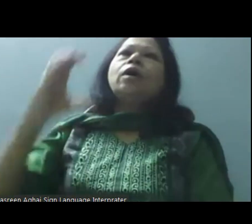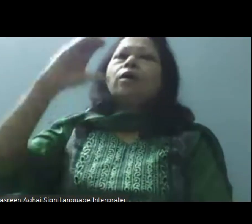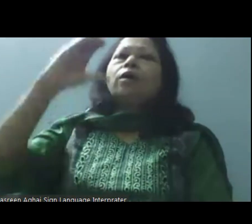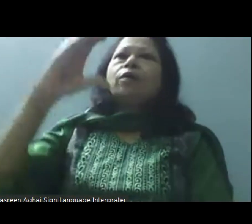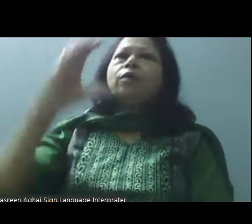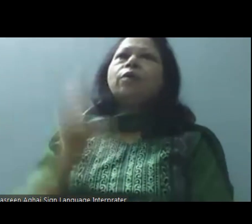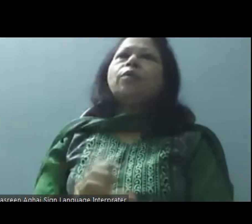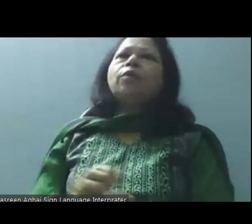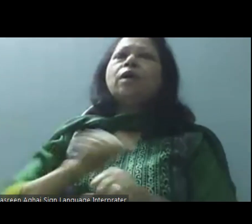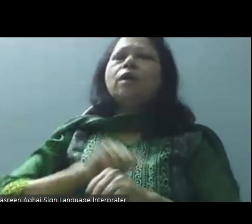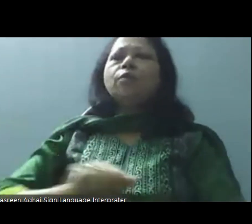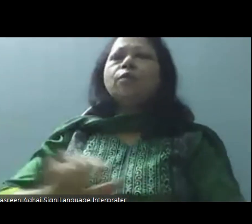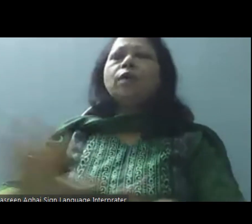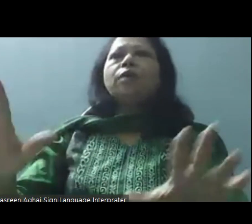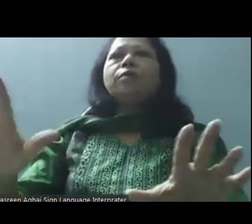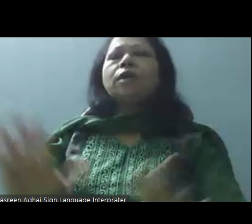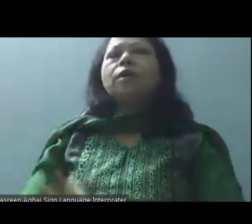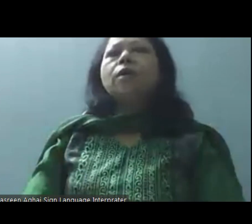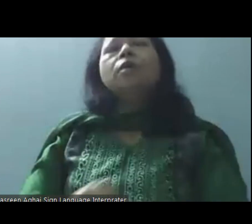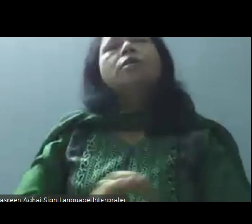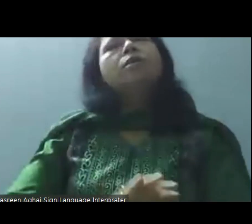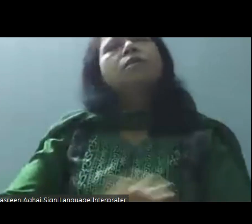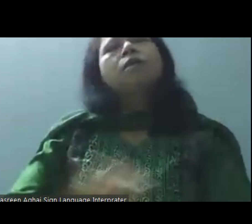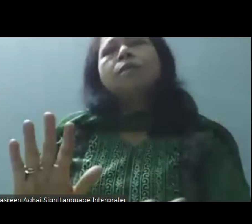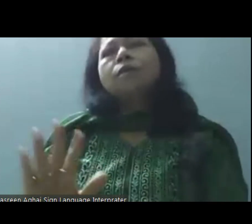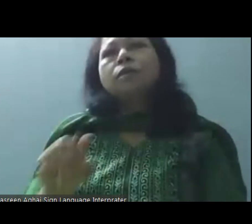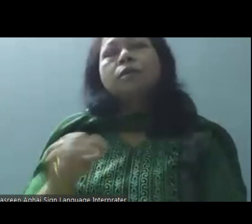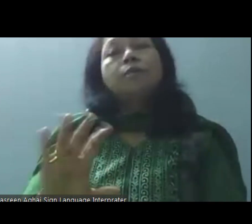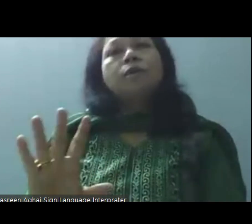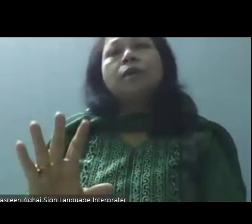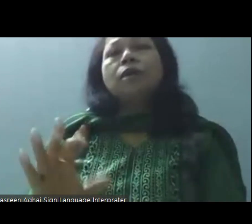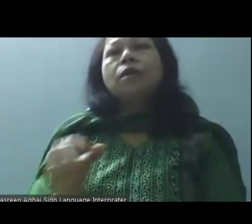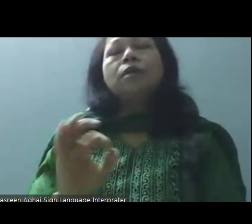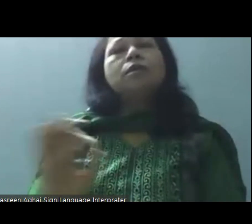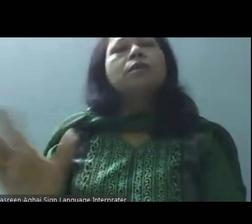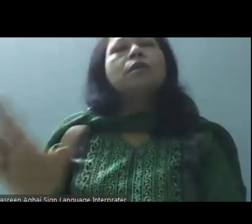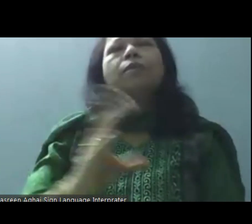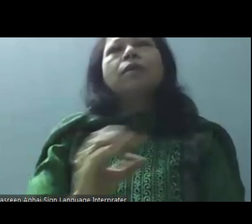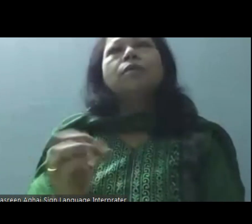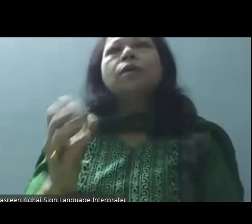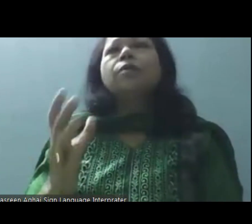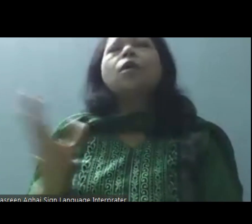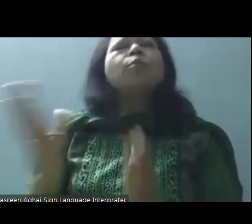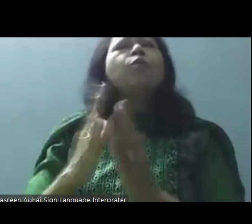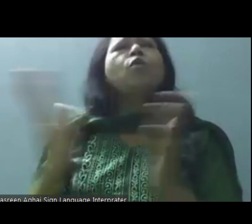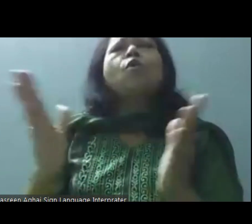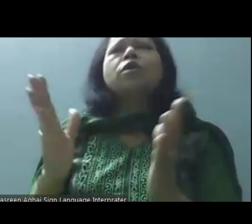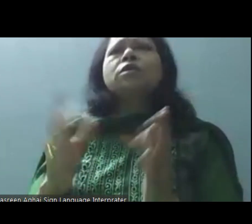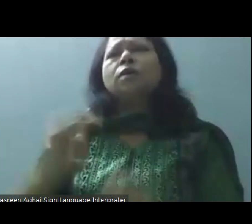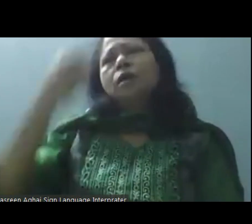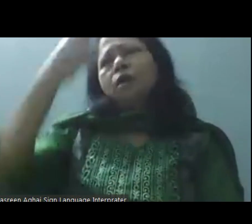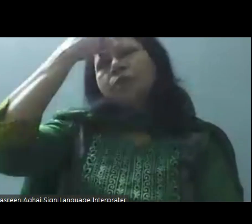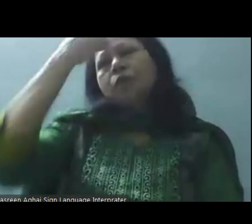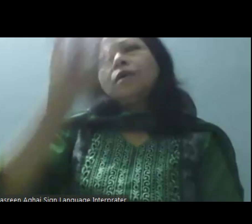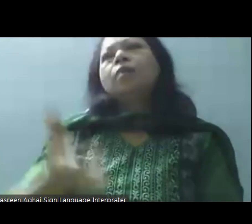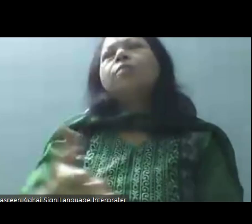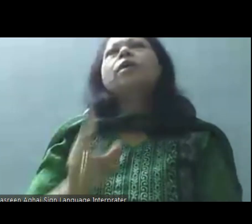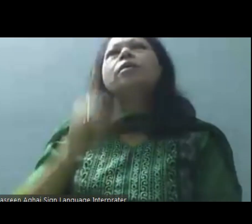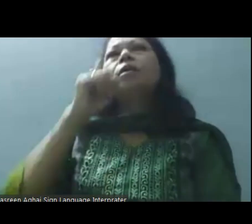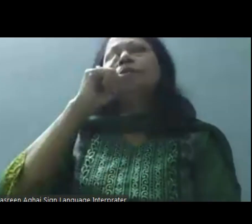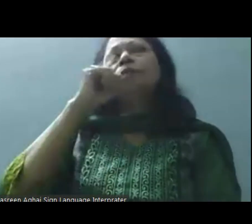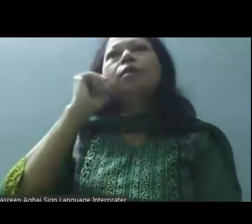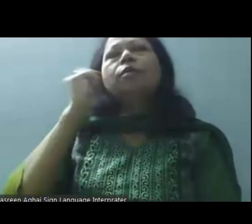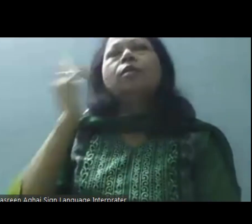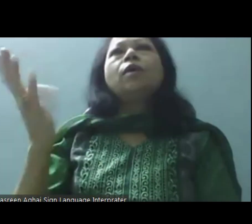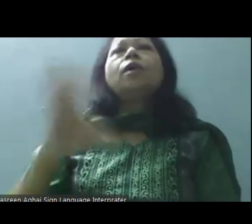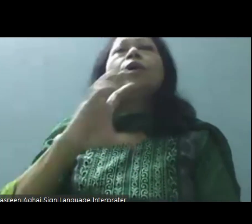and quarantine. We have discovered so many talents in our young people